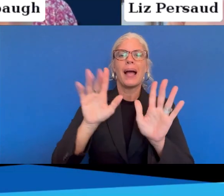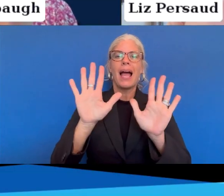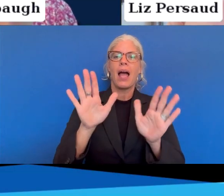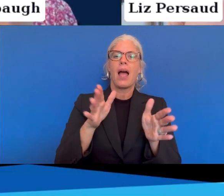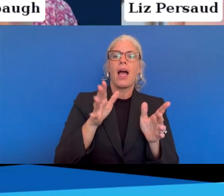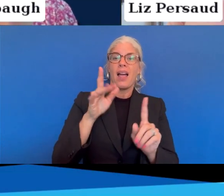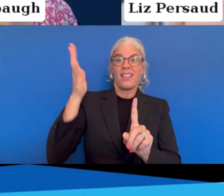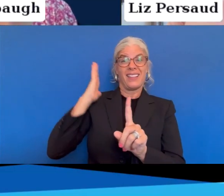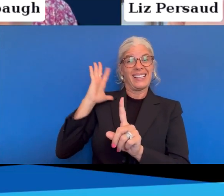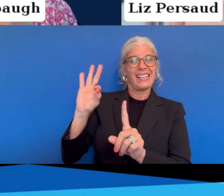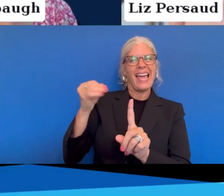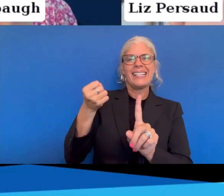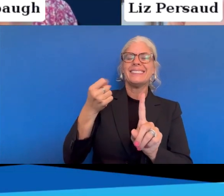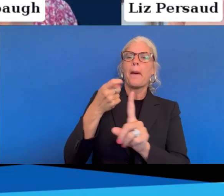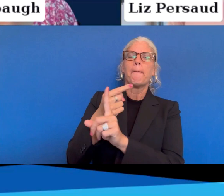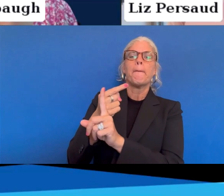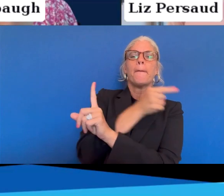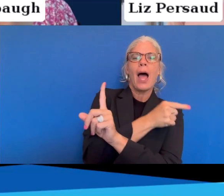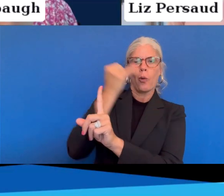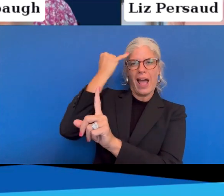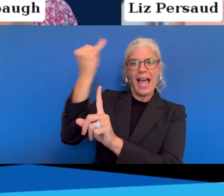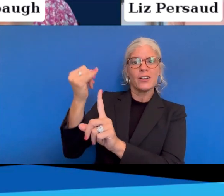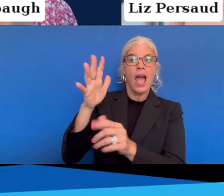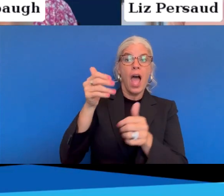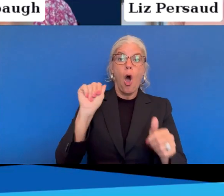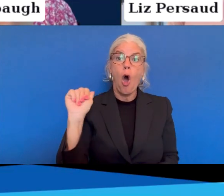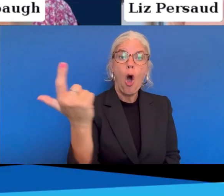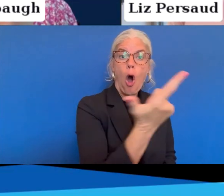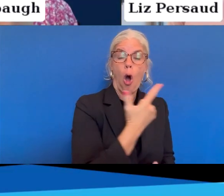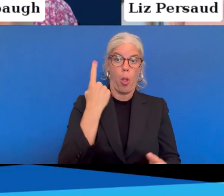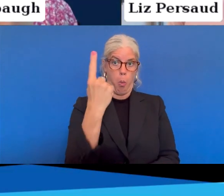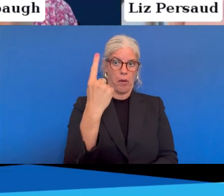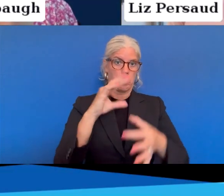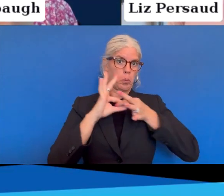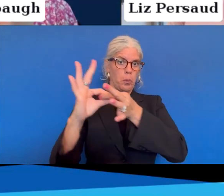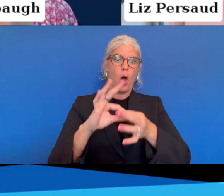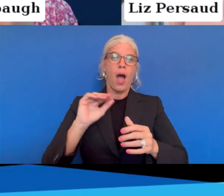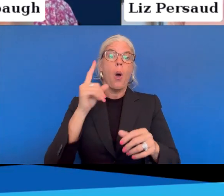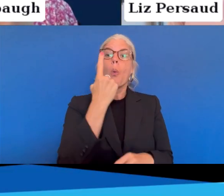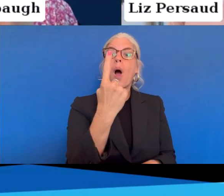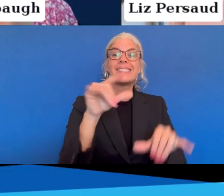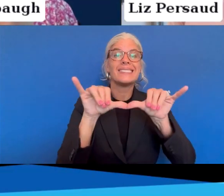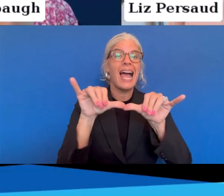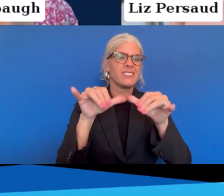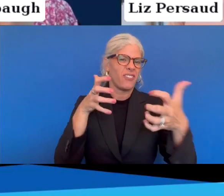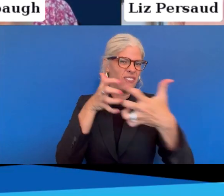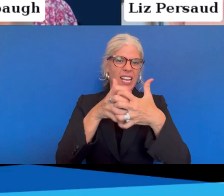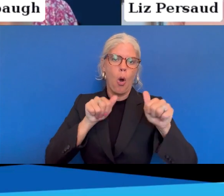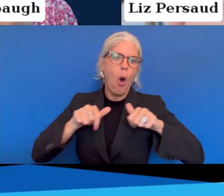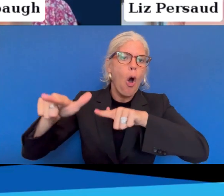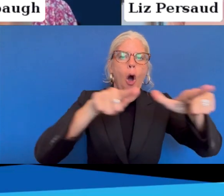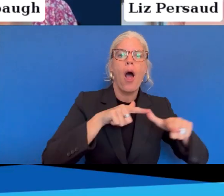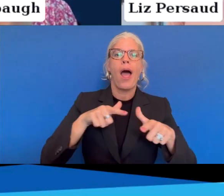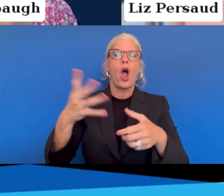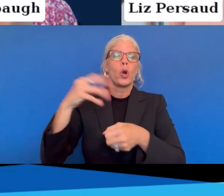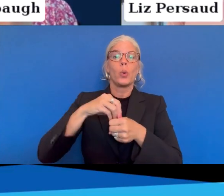asinine backward idea, you know, that everyone was one size fits all, and it included like one physical, you know, wellness. Then it